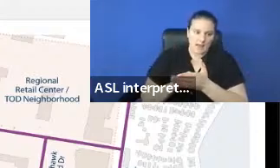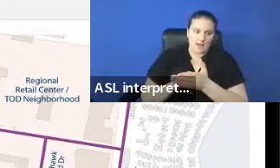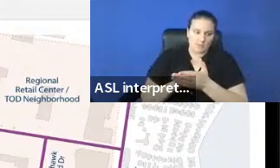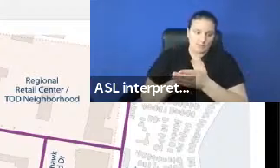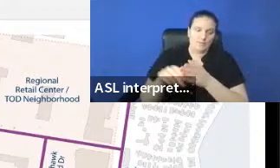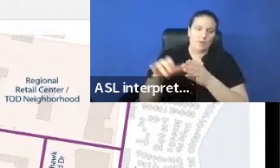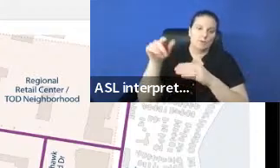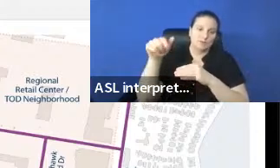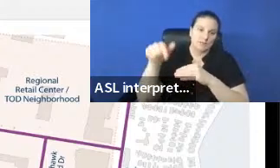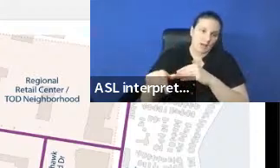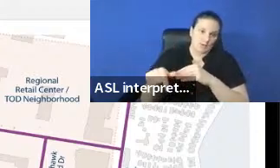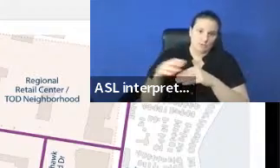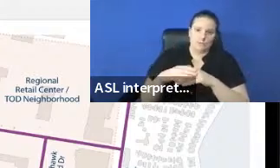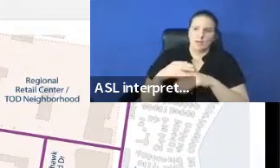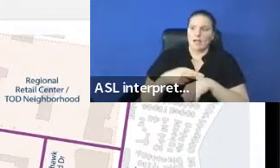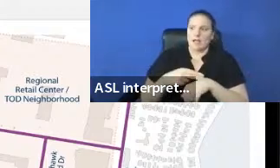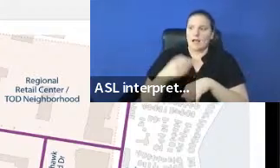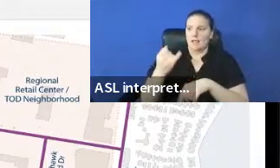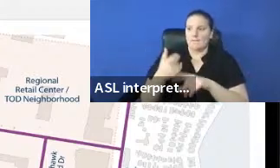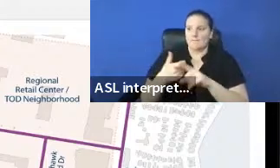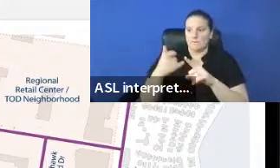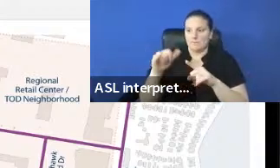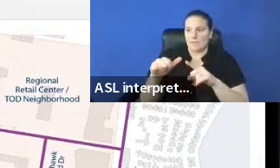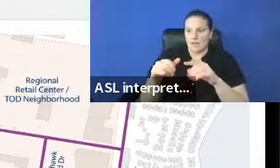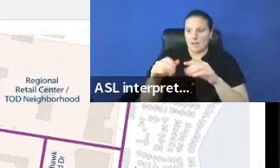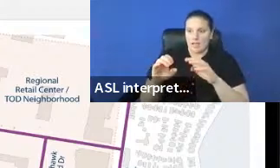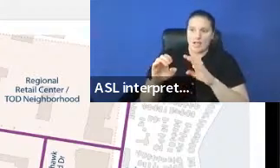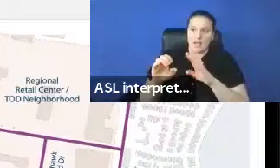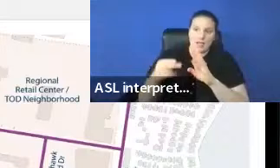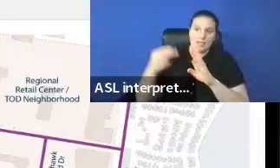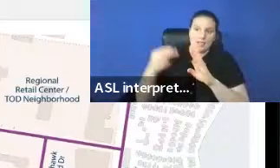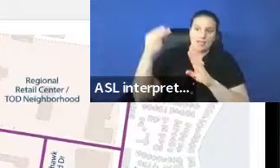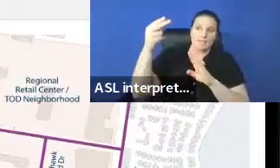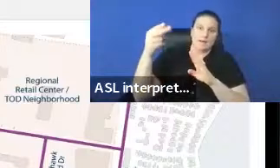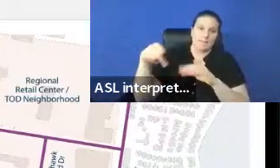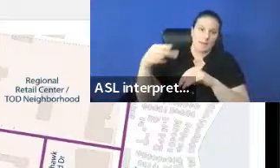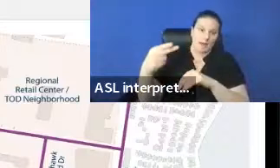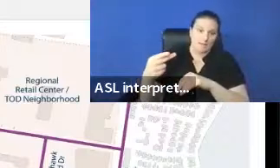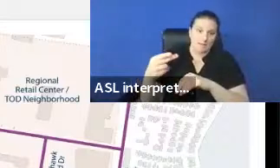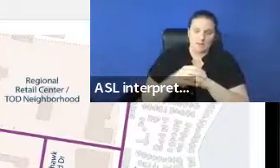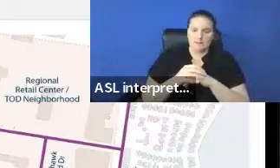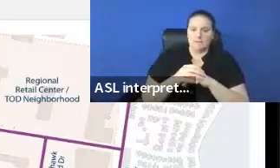down to Hayden Island from that elevated path. So that path would be generally,